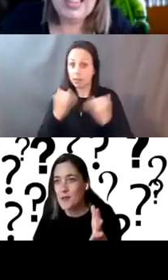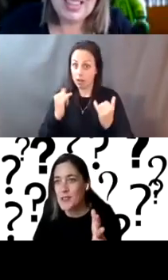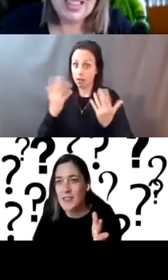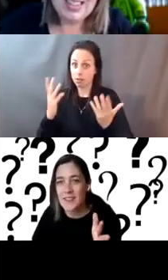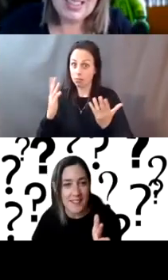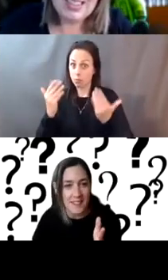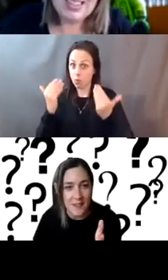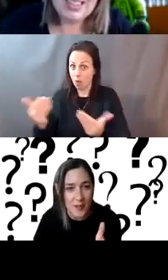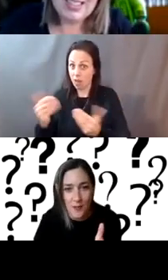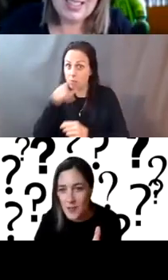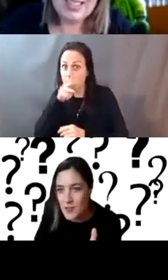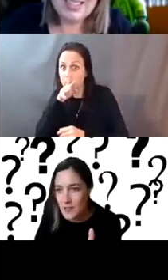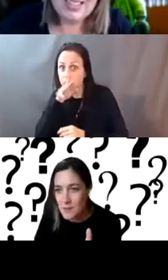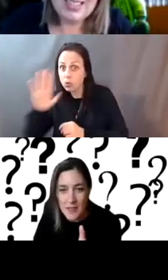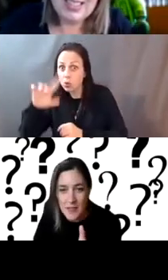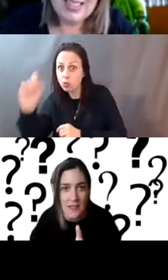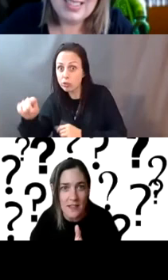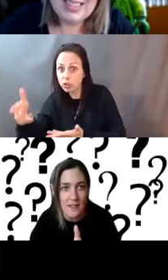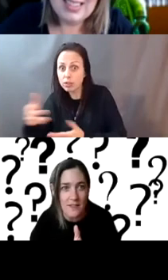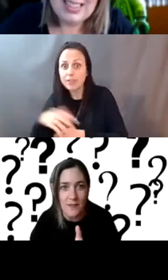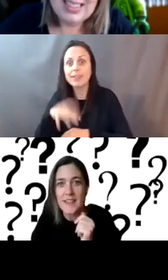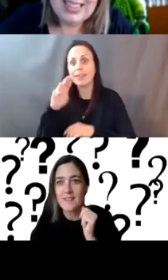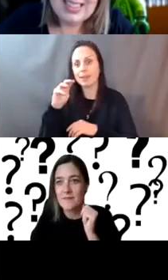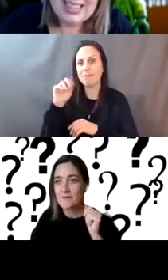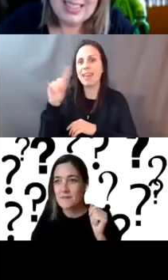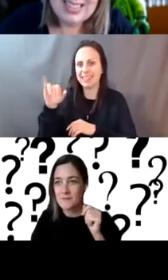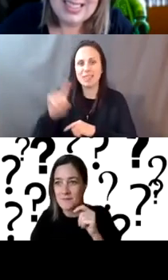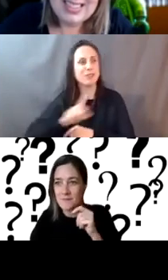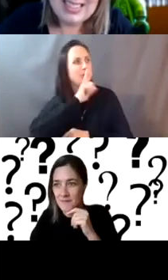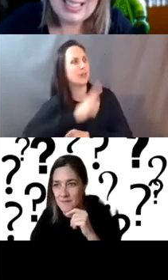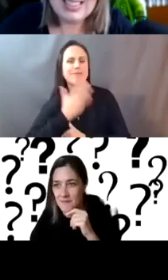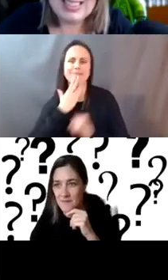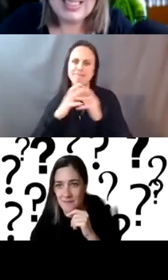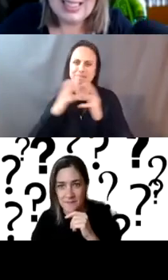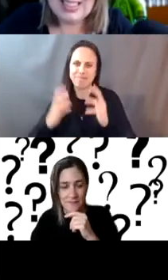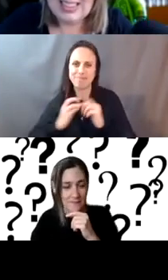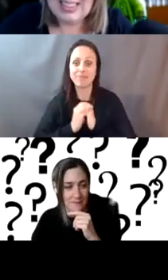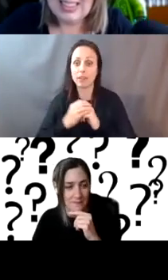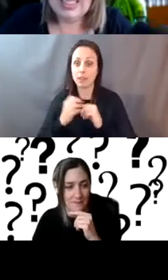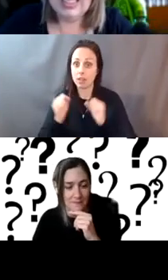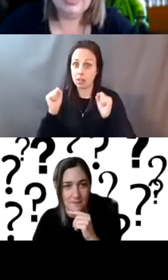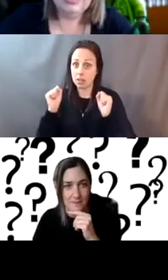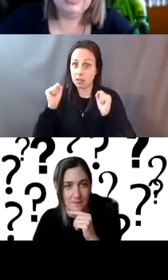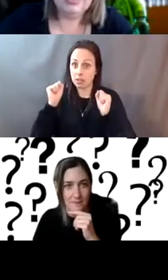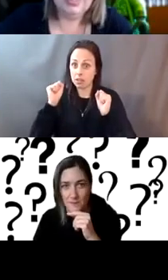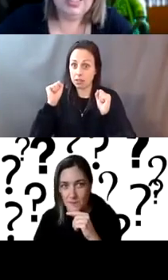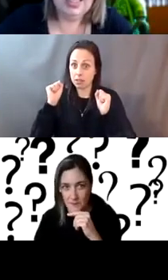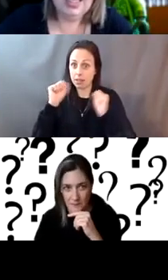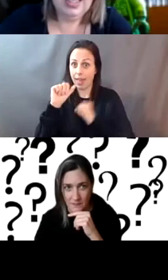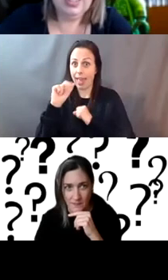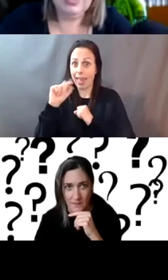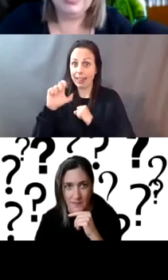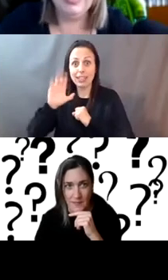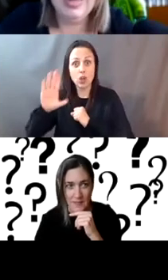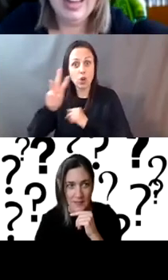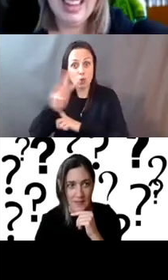ask your question? You have another question, Mandy. Sure. Great. Thank you so much. Are we going to be able to acquire Annelise's website